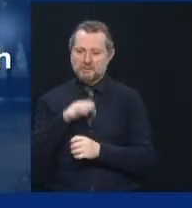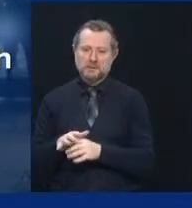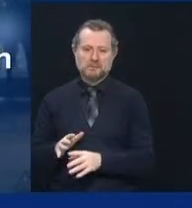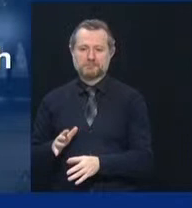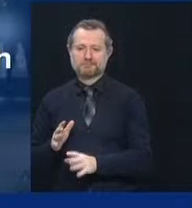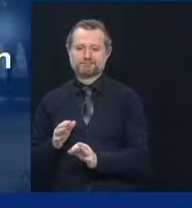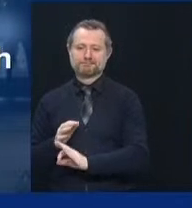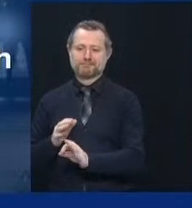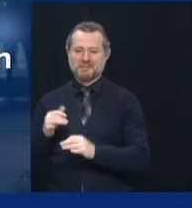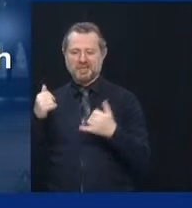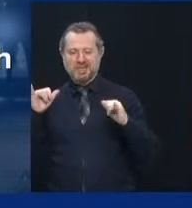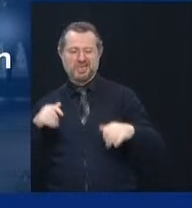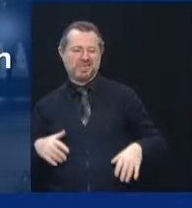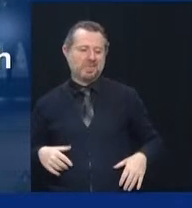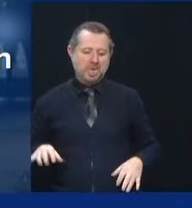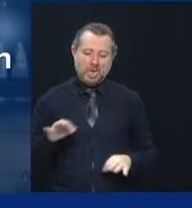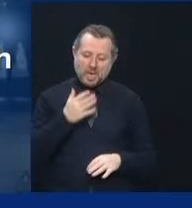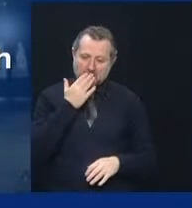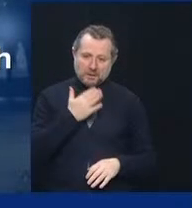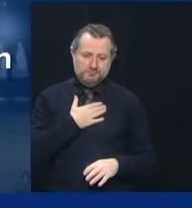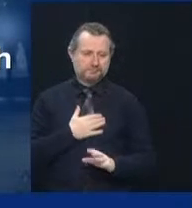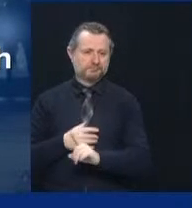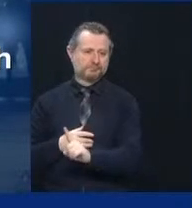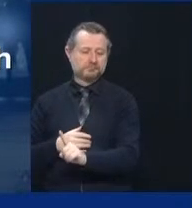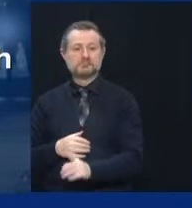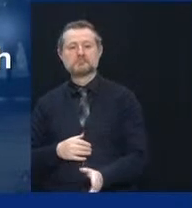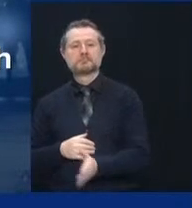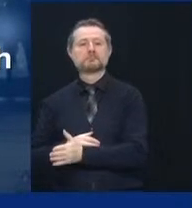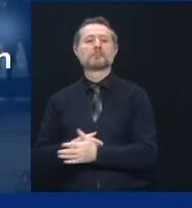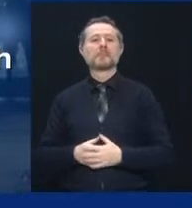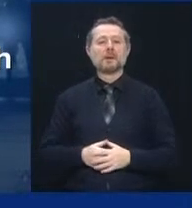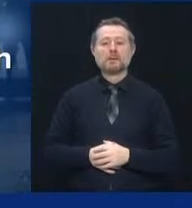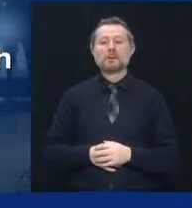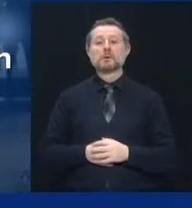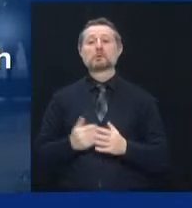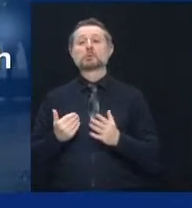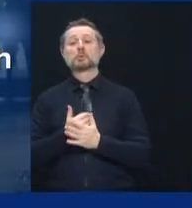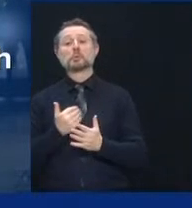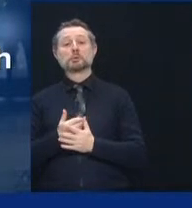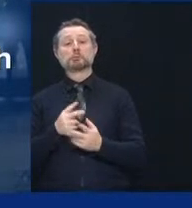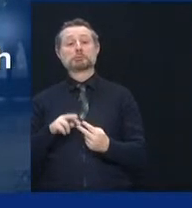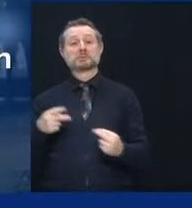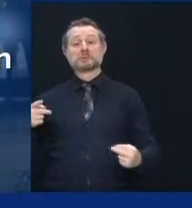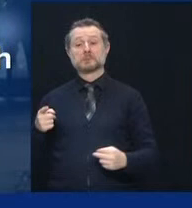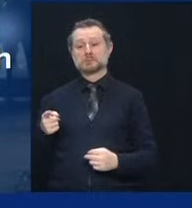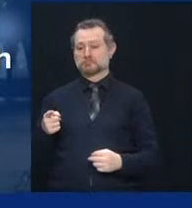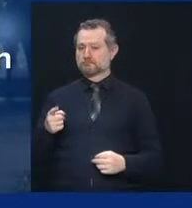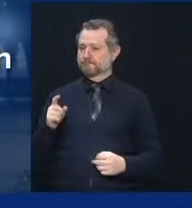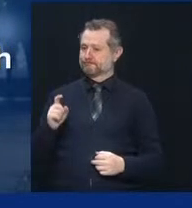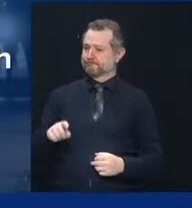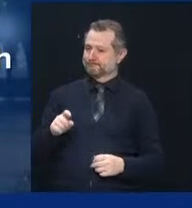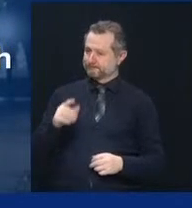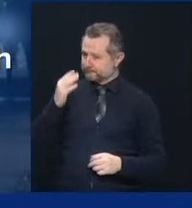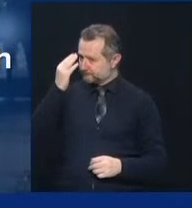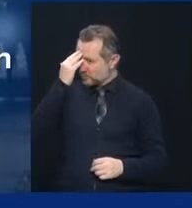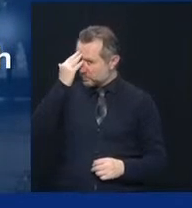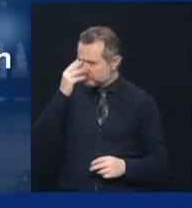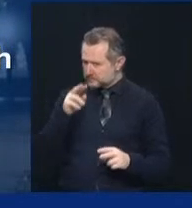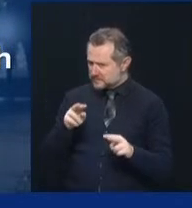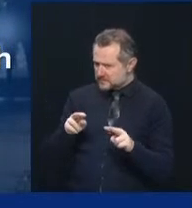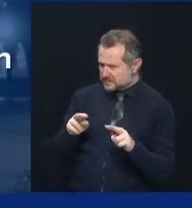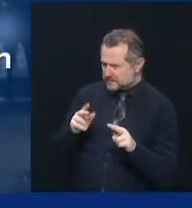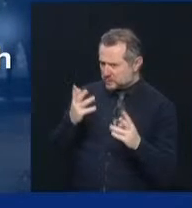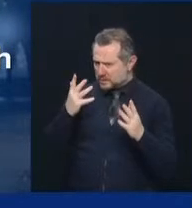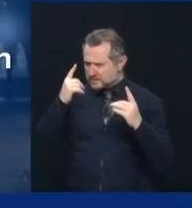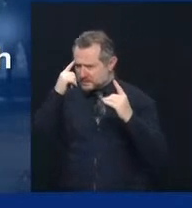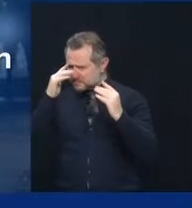These new strains are something to be aware of and something to anticipate and